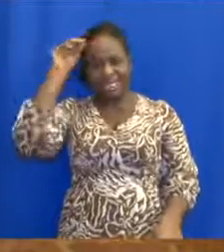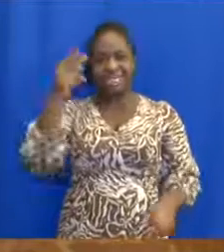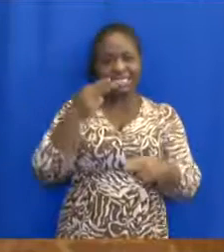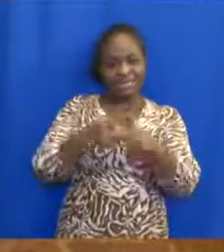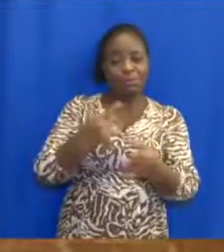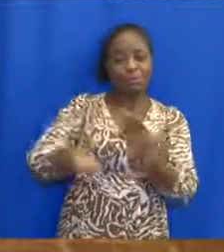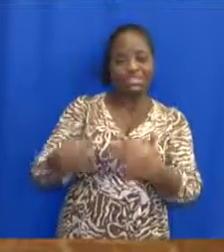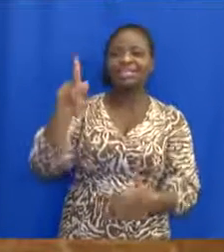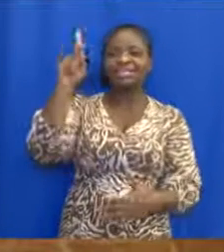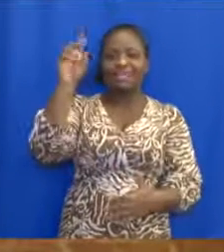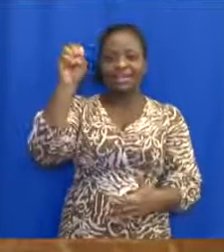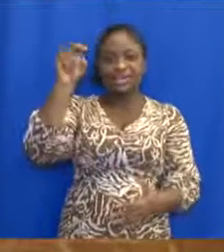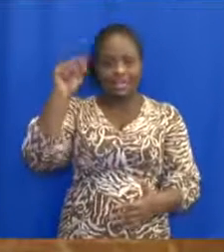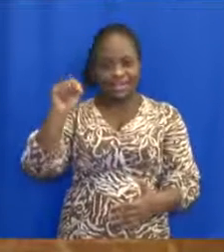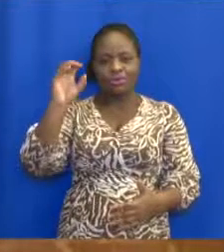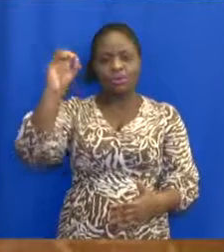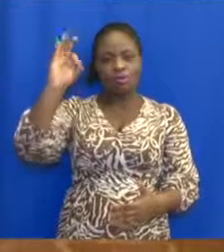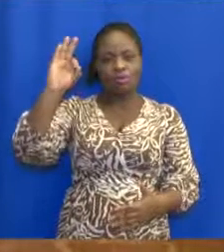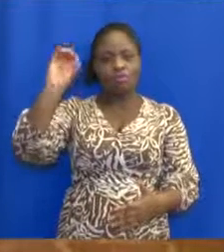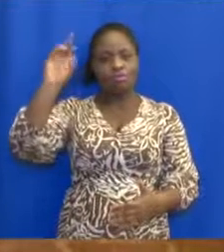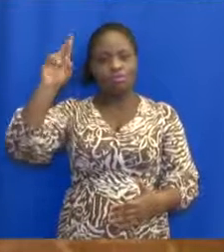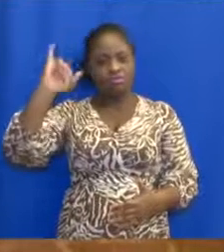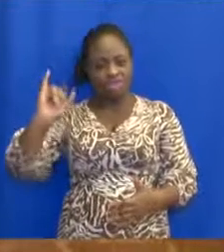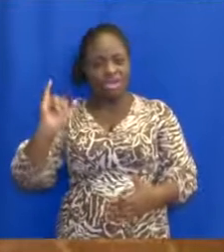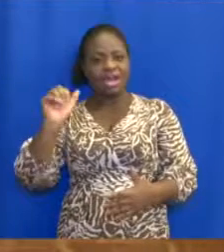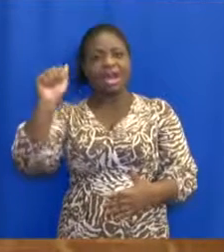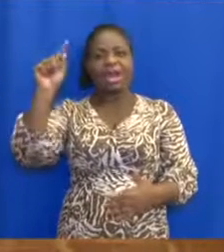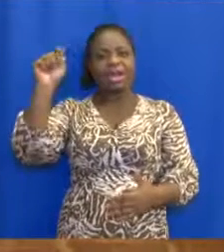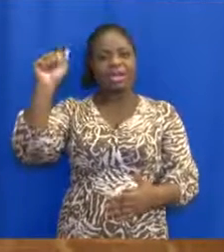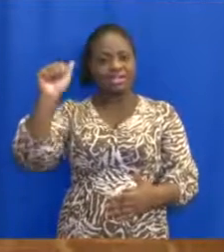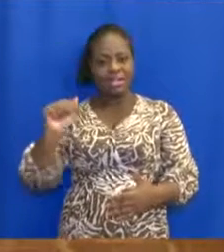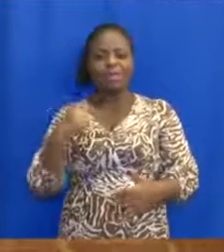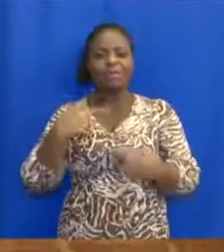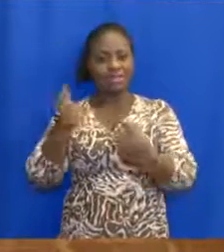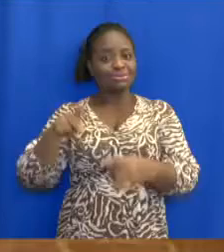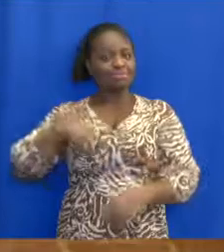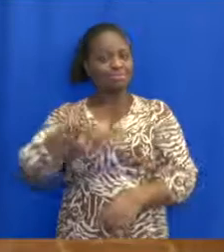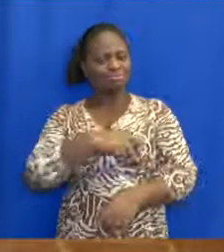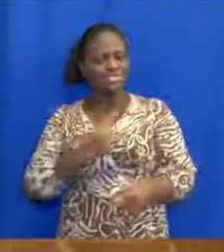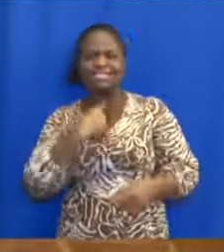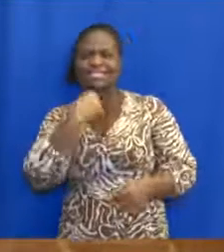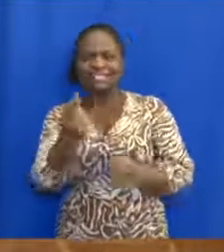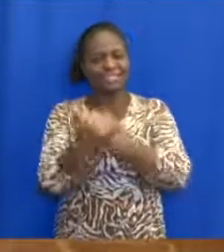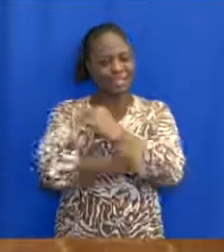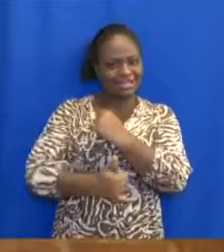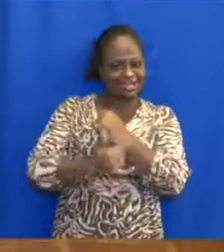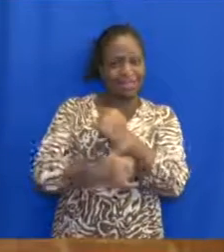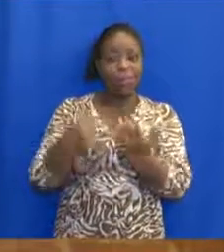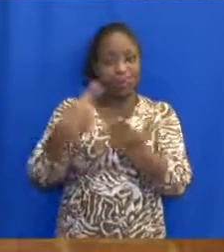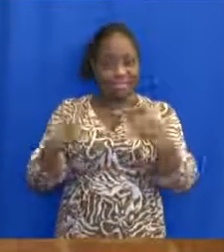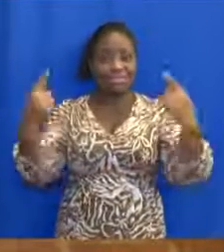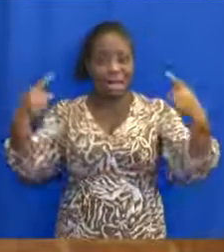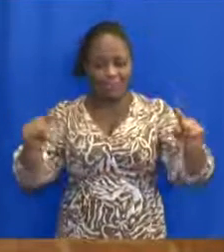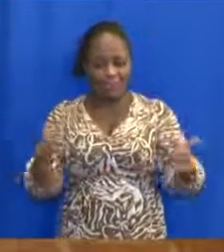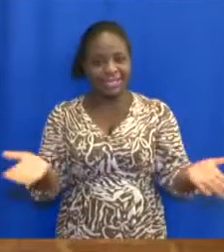Ofori-Atta, went to Parliament and gave the country a candid view of the state of affairs of